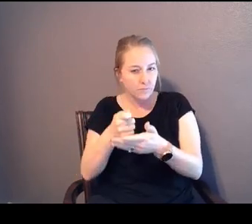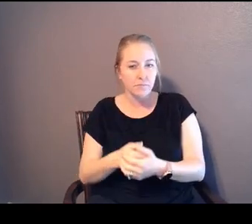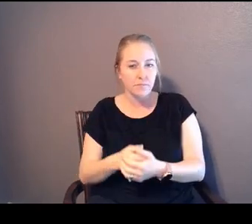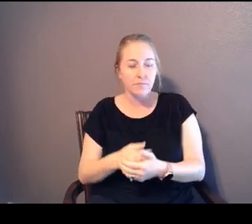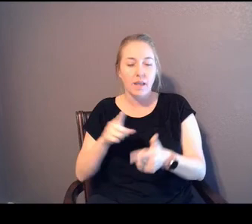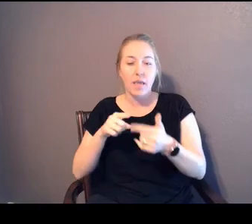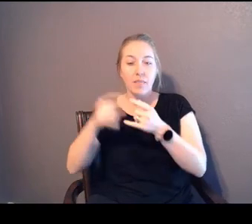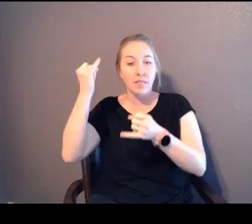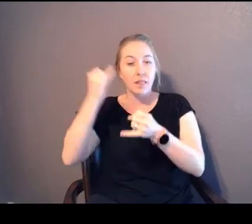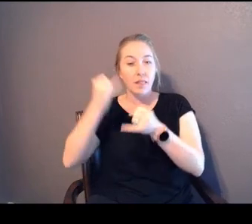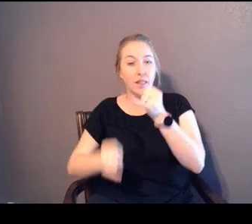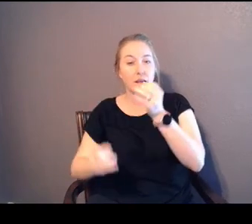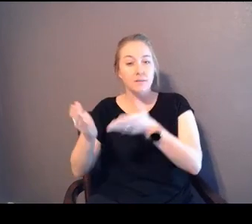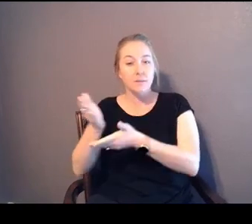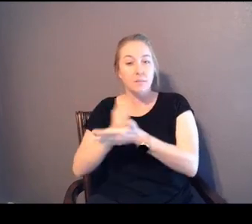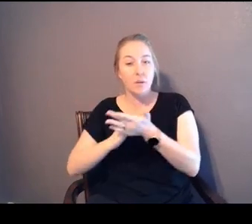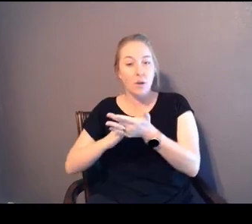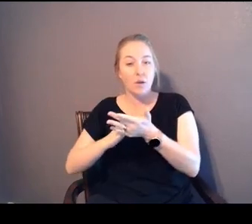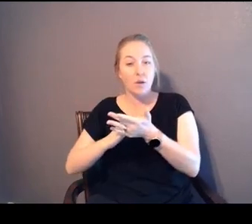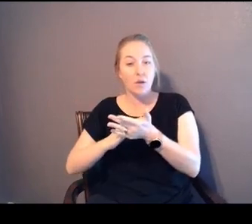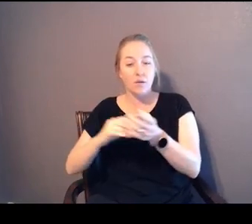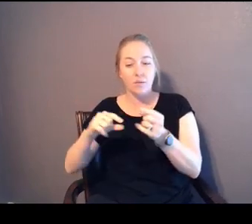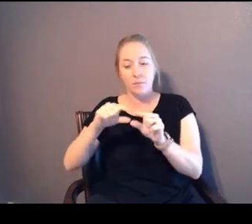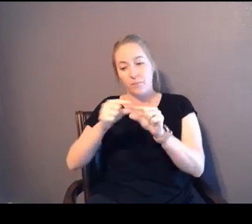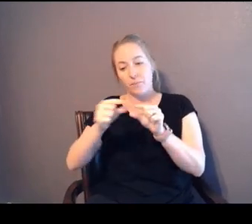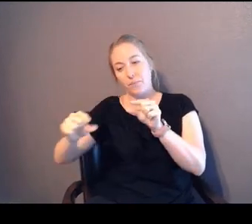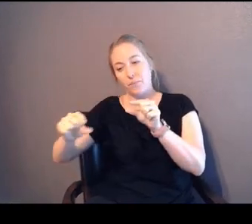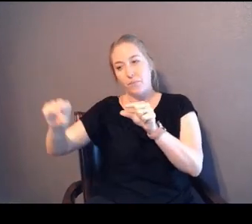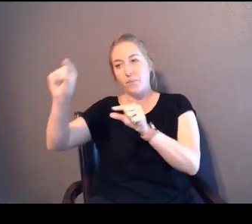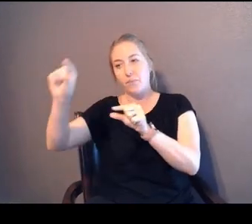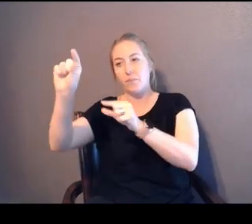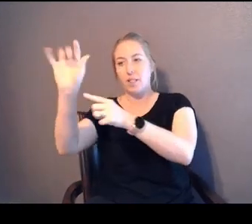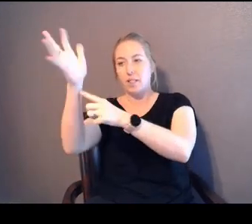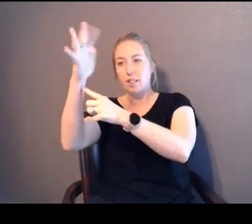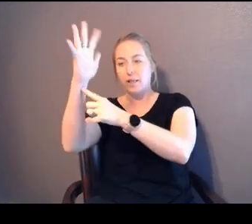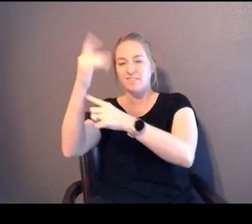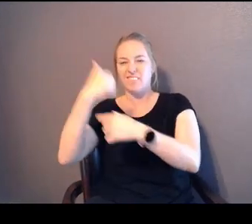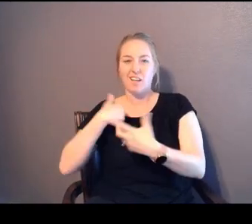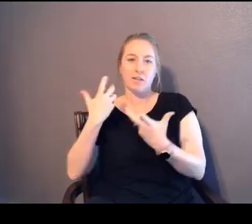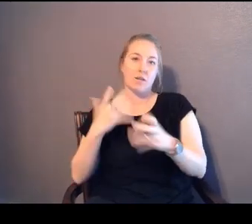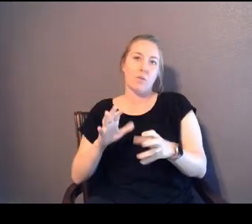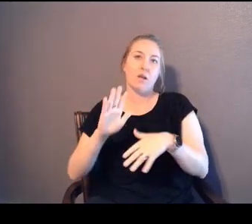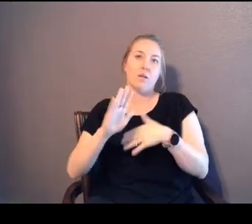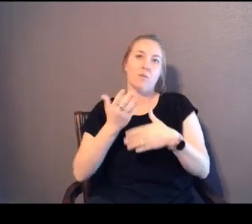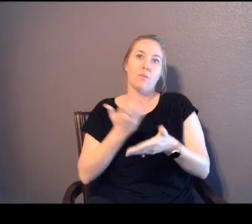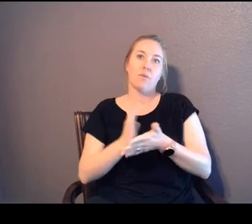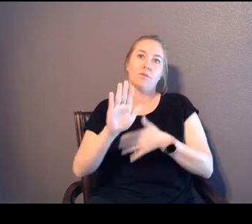here. There's a lot more, but I don't want to spend this whole video